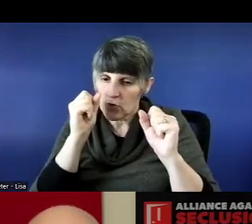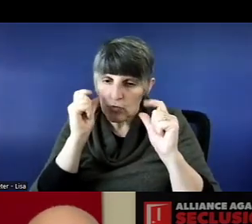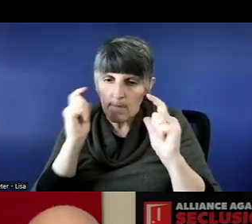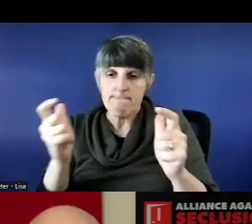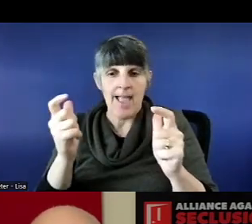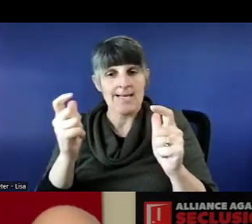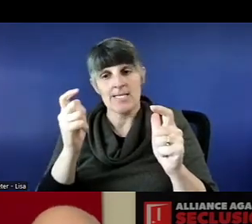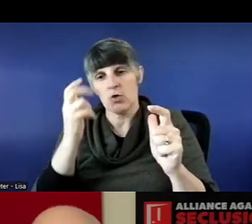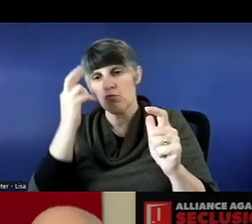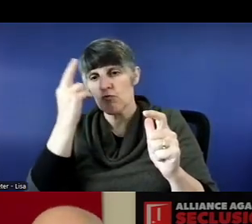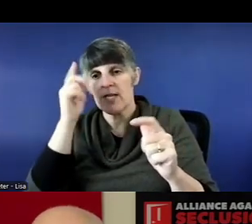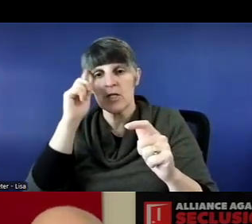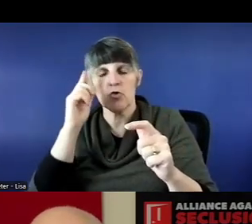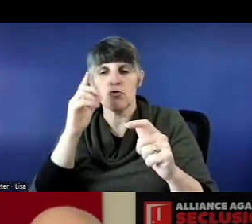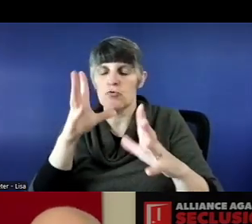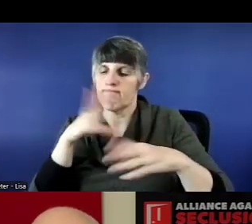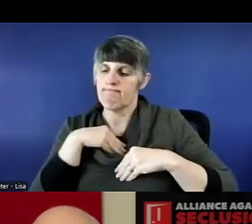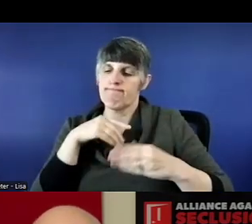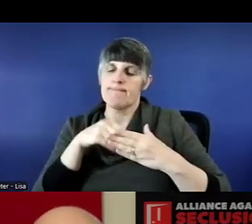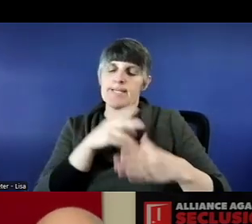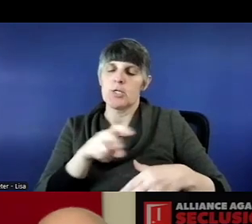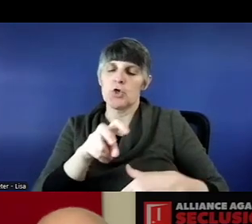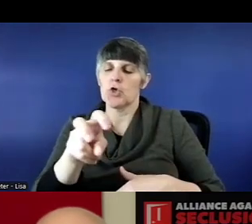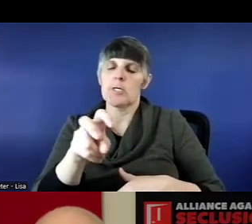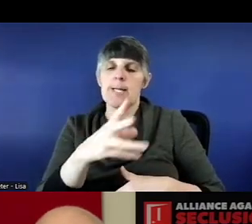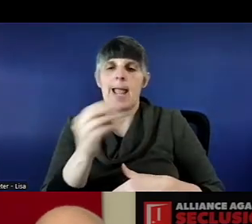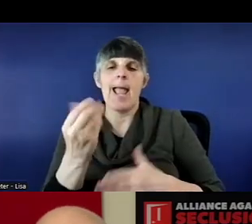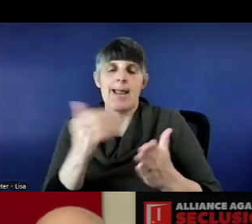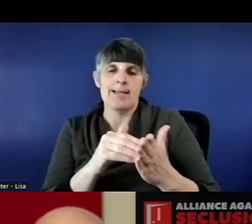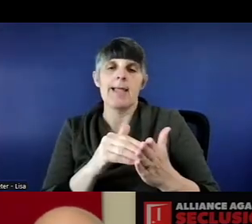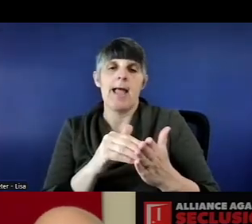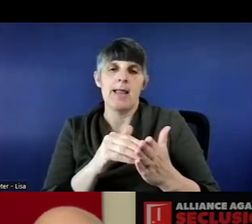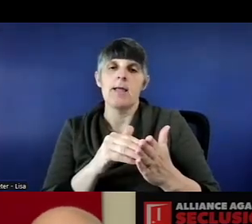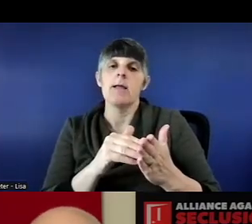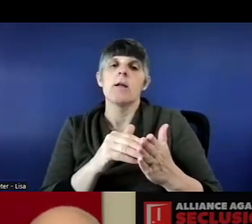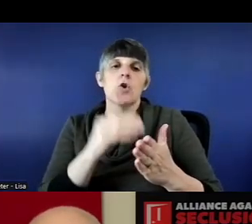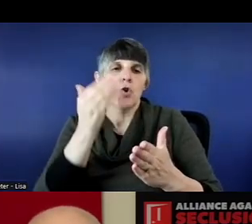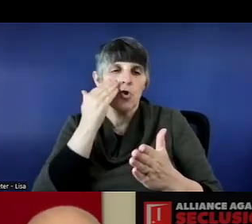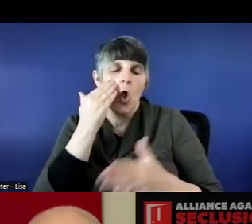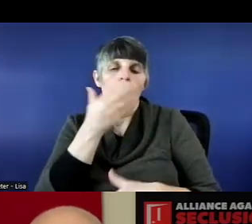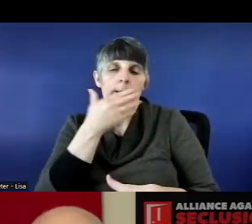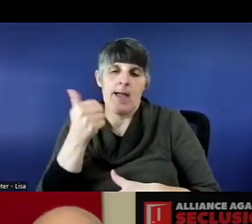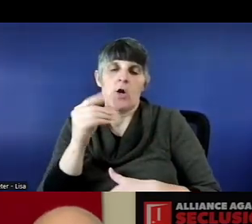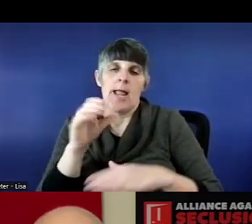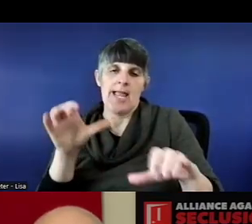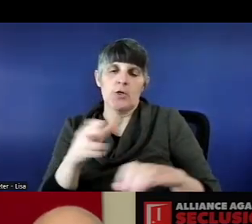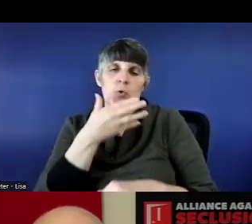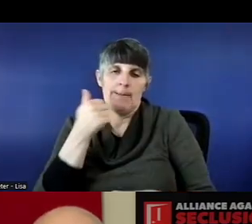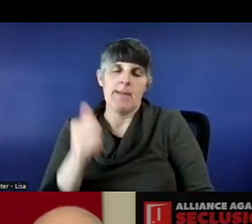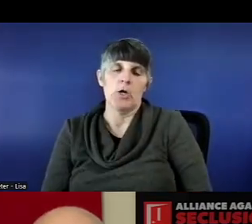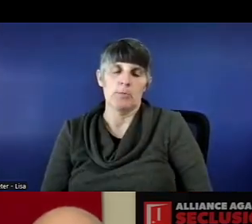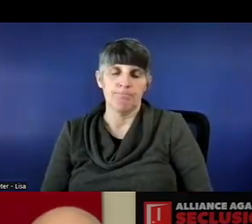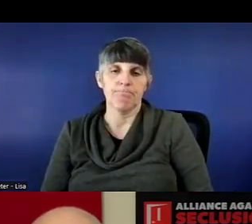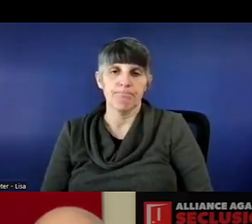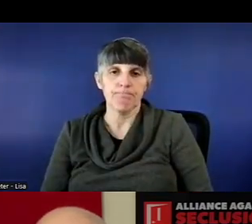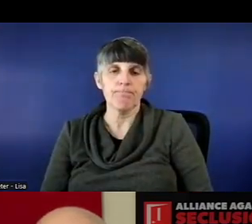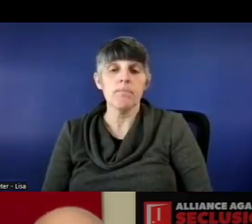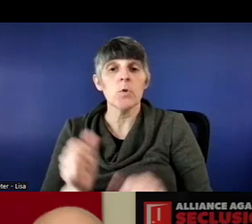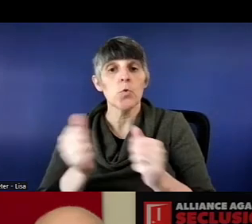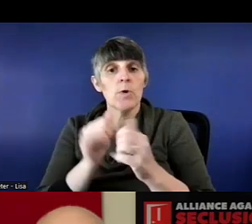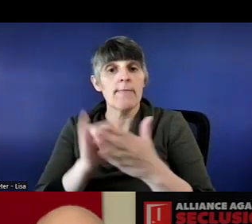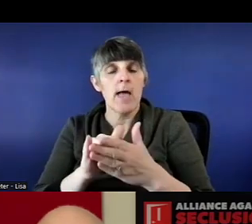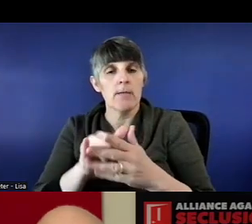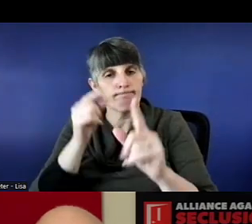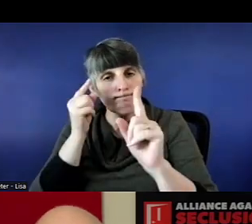reason to embark on this journey. And again, it's about knowing better and doing better. So with that, kind of our